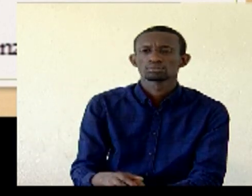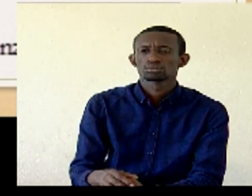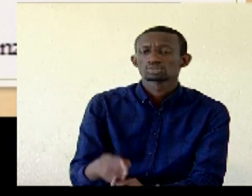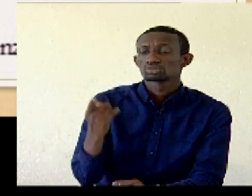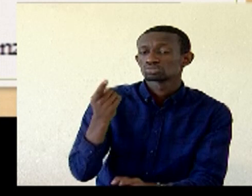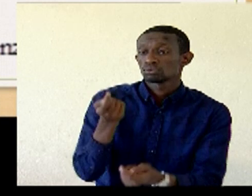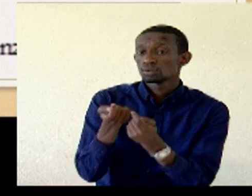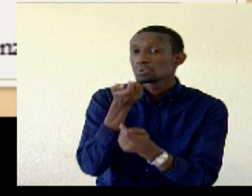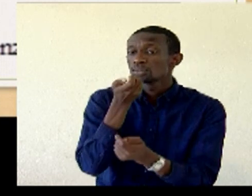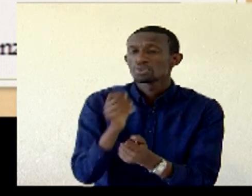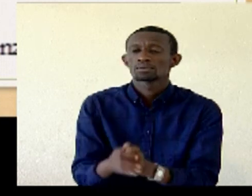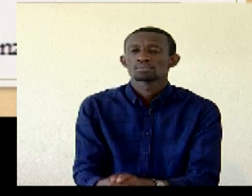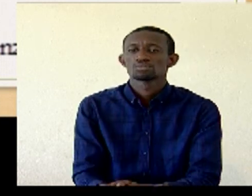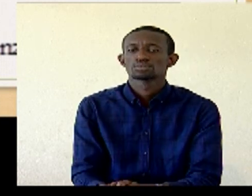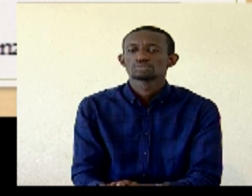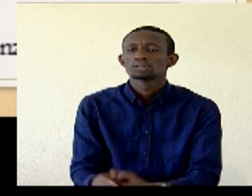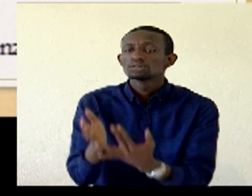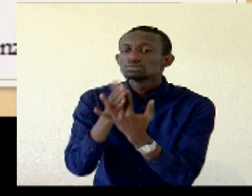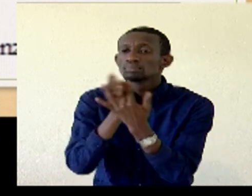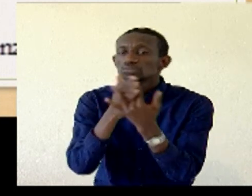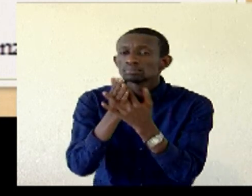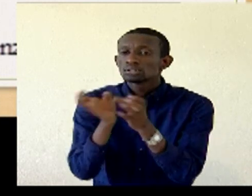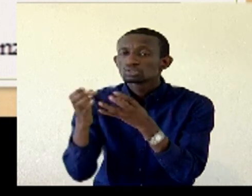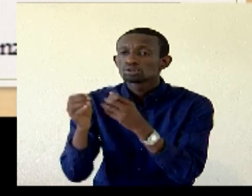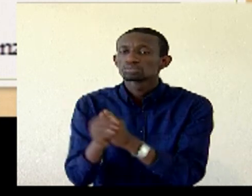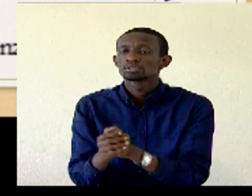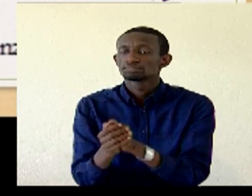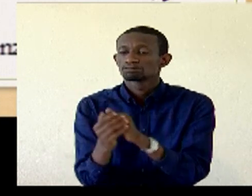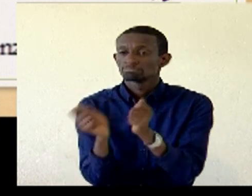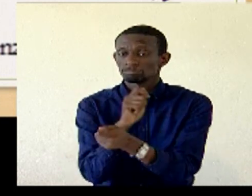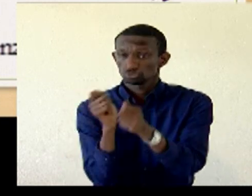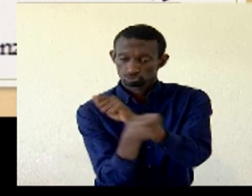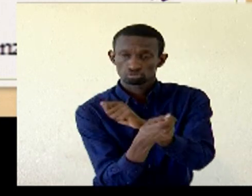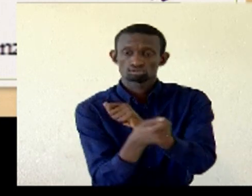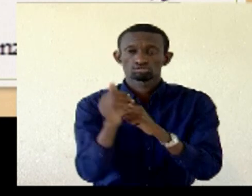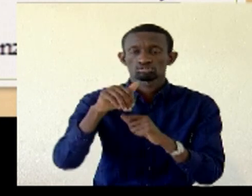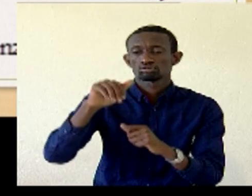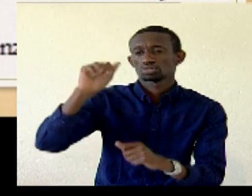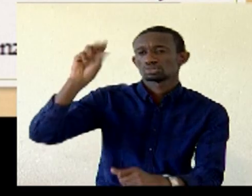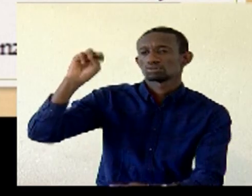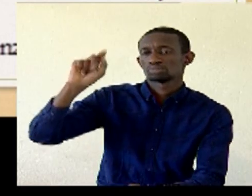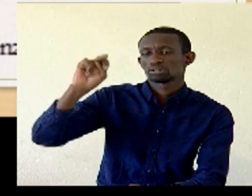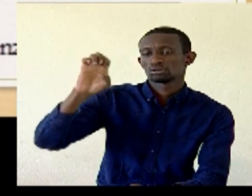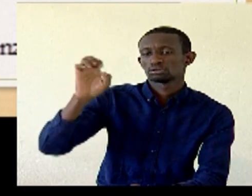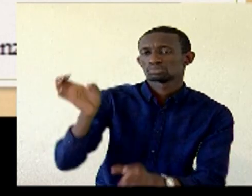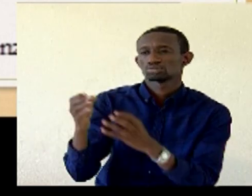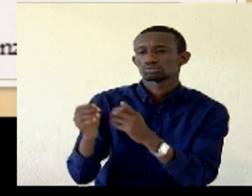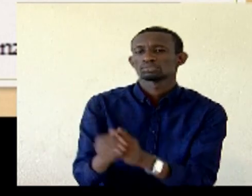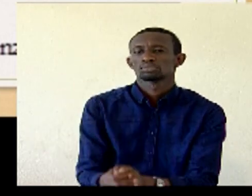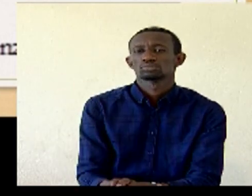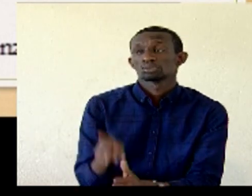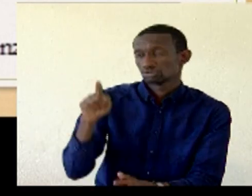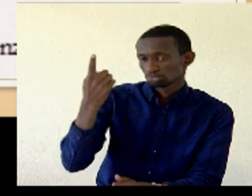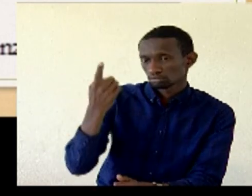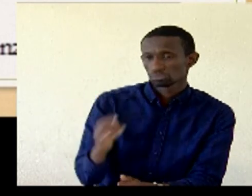are conditions. The nitro group changes into the amine group. So that is one